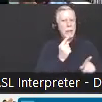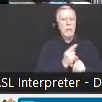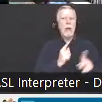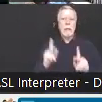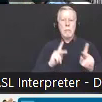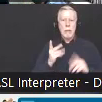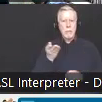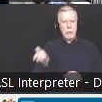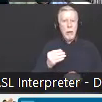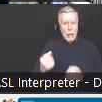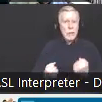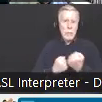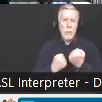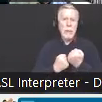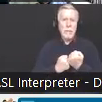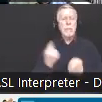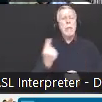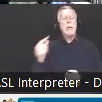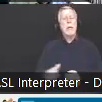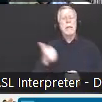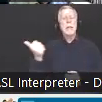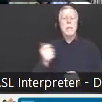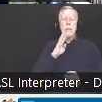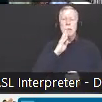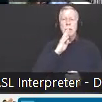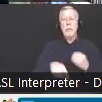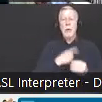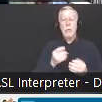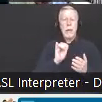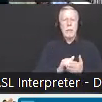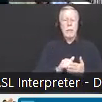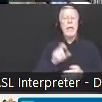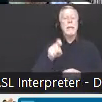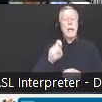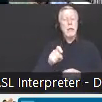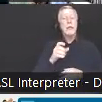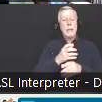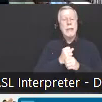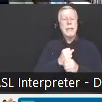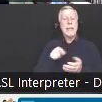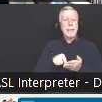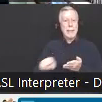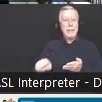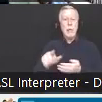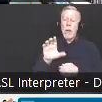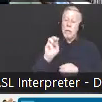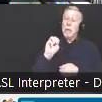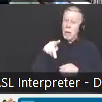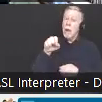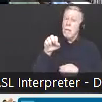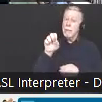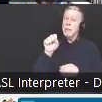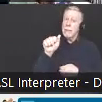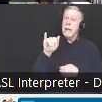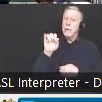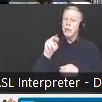and support them. Somebody else was talking about this. They should get dispensation. They should get compensation, but that's another